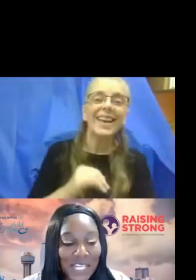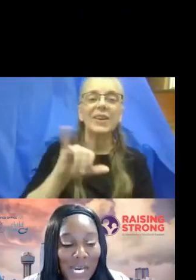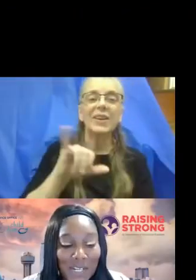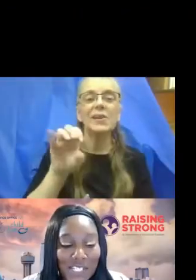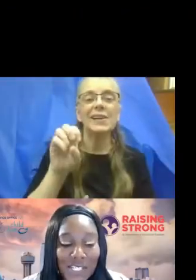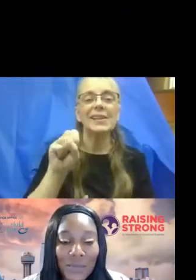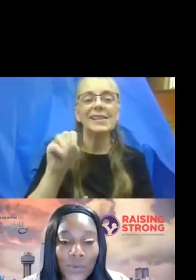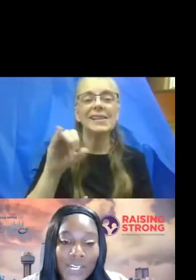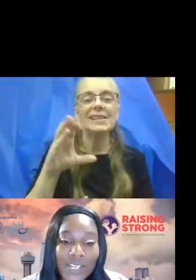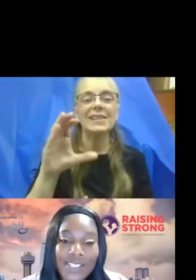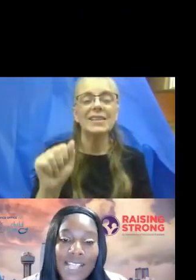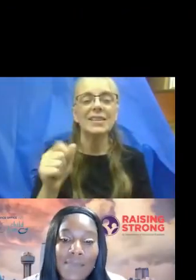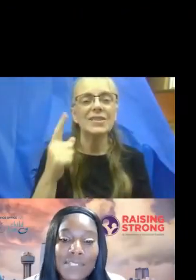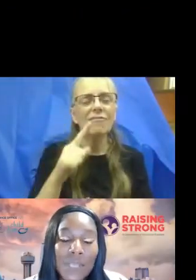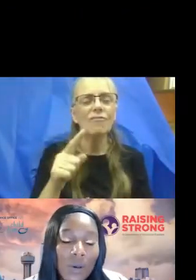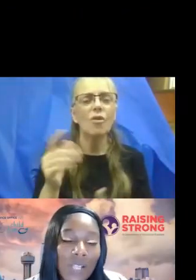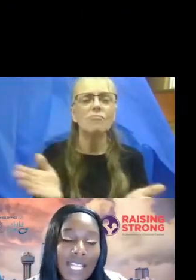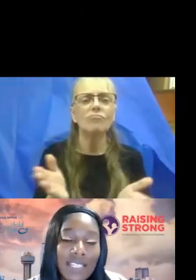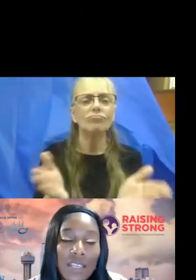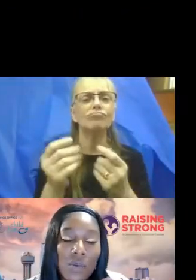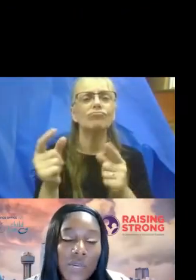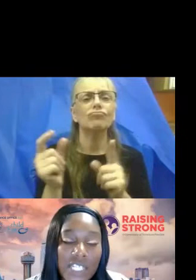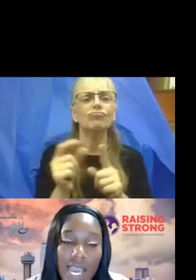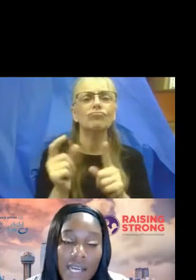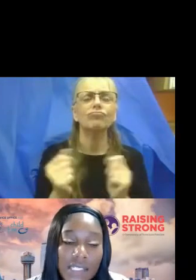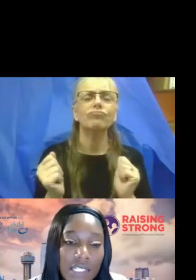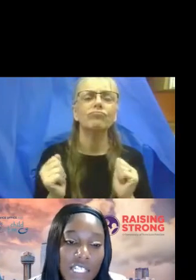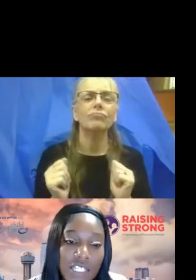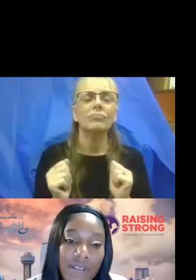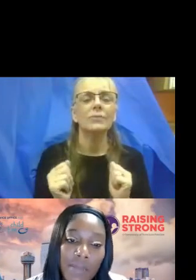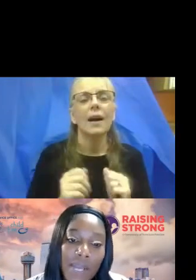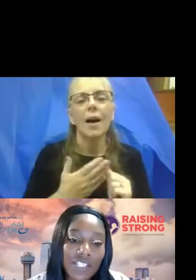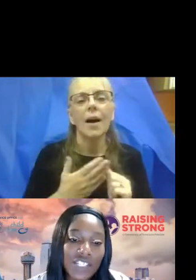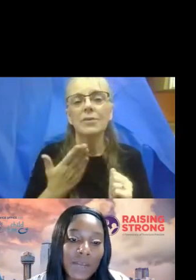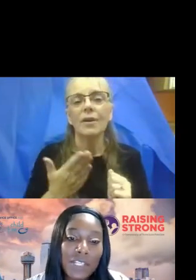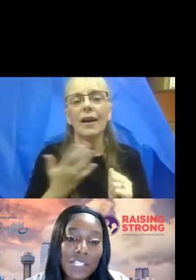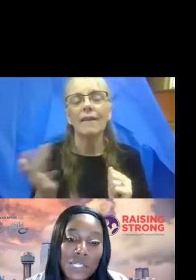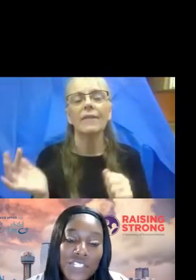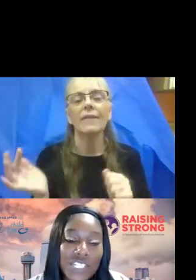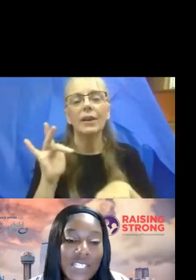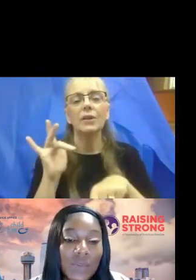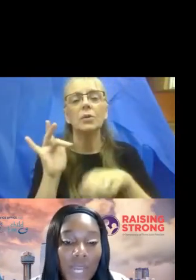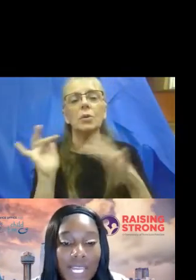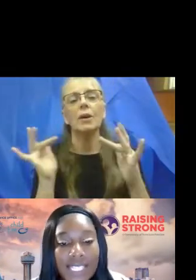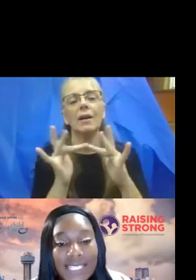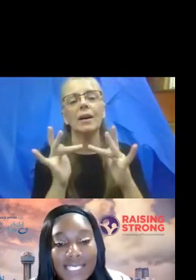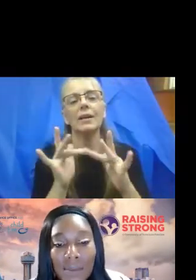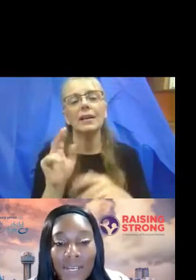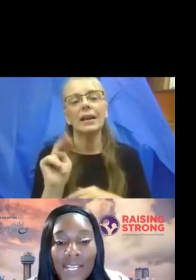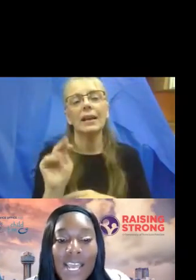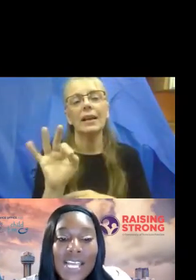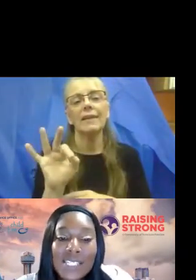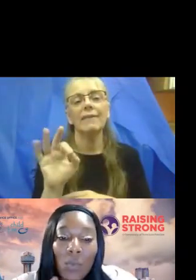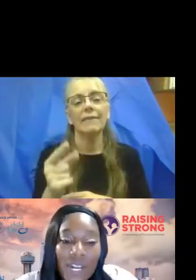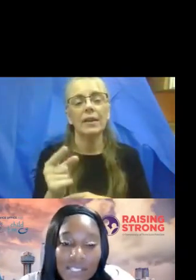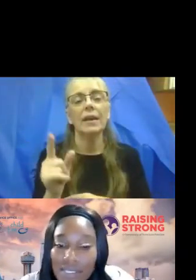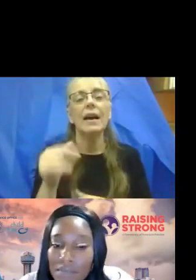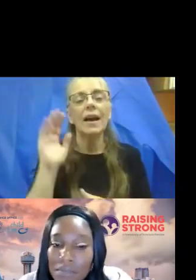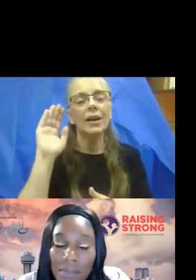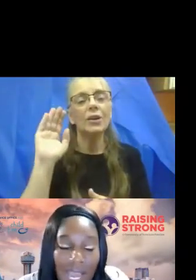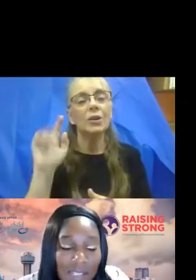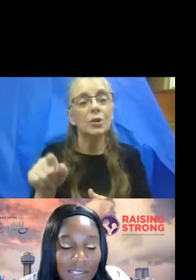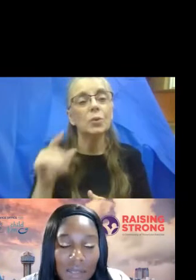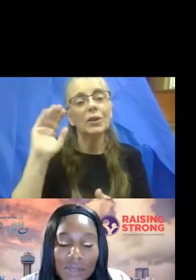those encouraging words. I'm so glad that you reached out to Nurse Family Partnership, and you and your son Rex had someone to watch